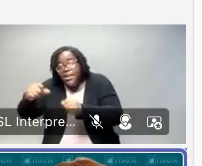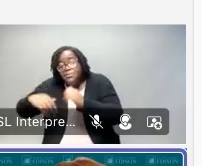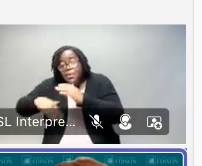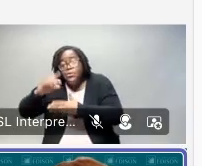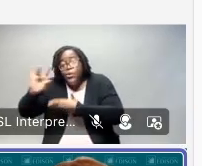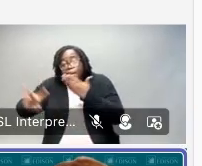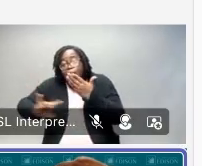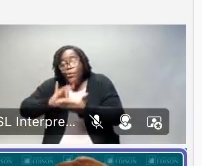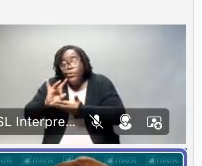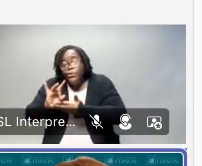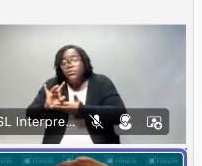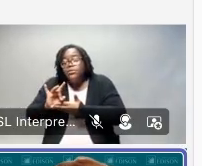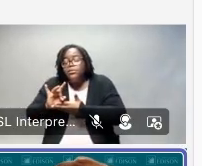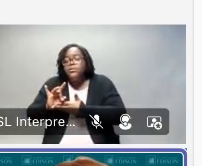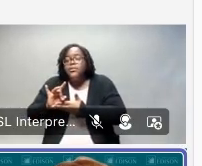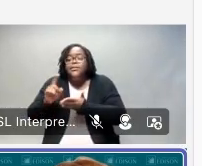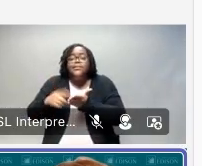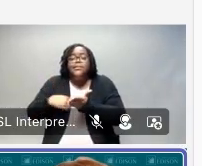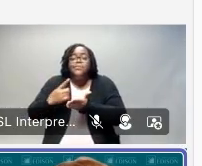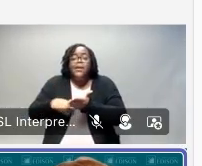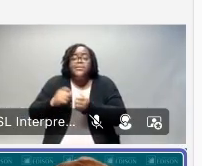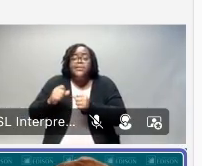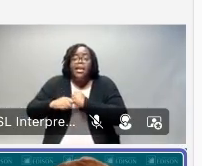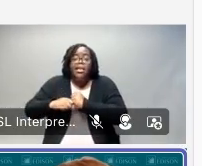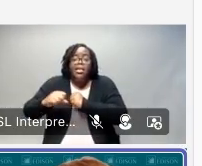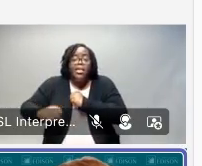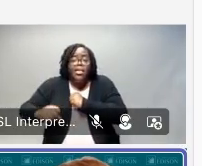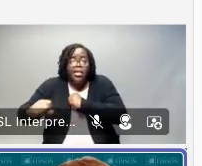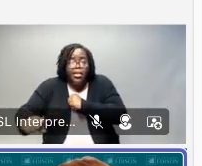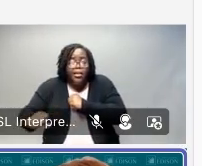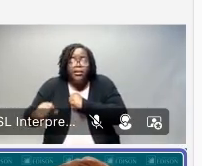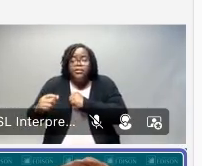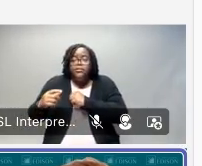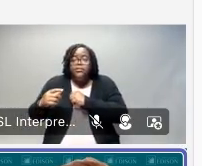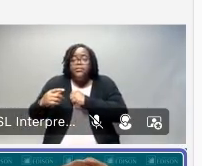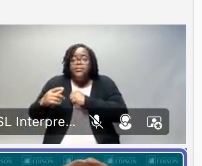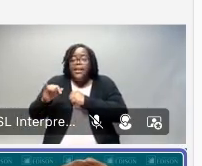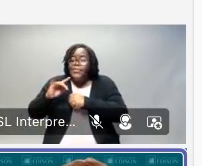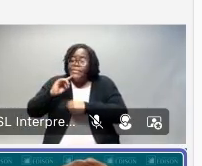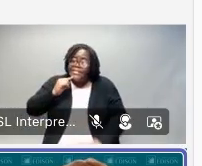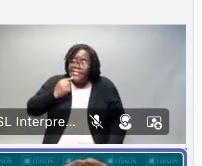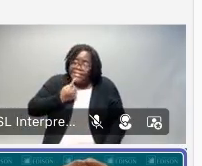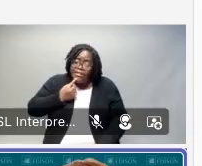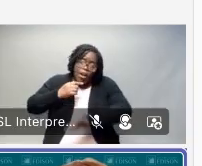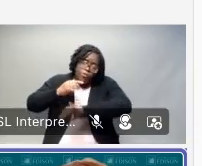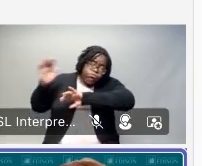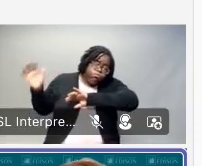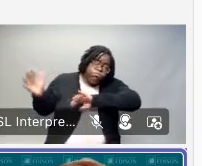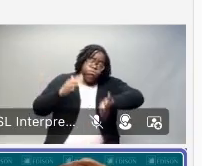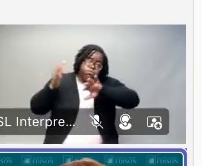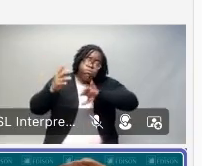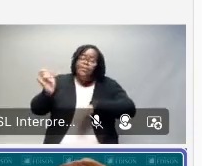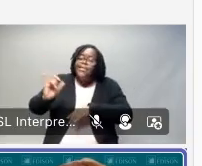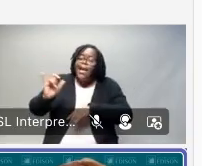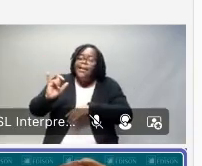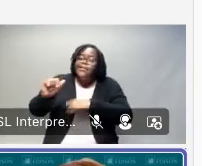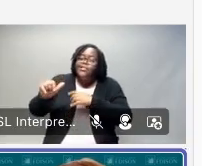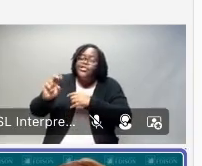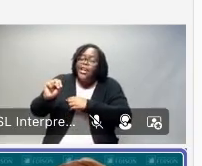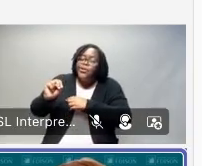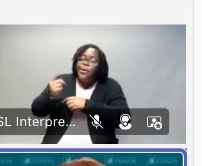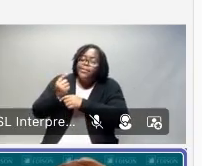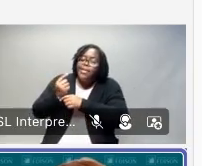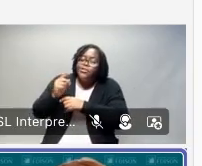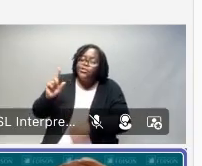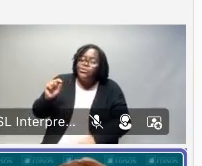hours. And sometimes they can be longer. During the extreme windstorms that we had in January 2025, we had customers